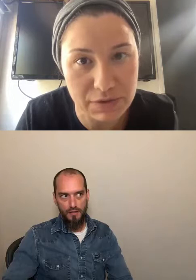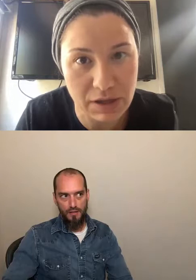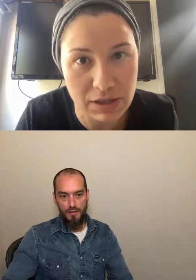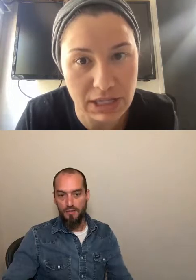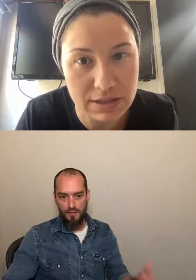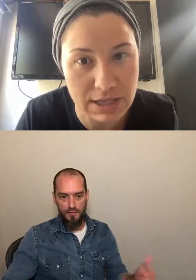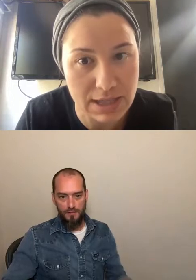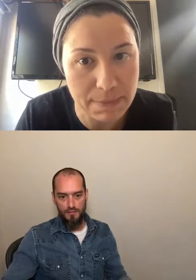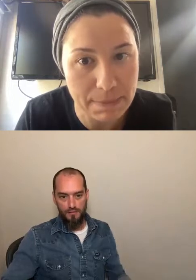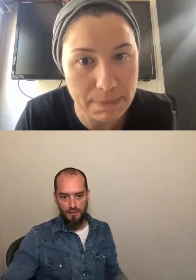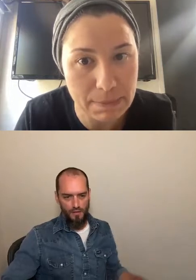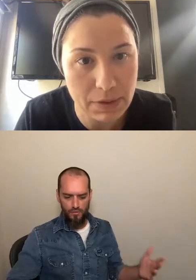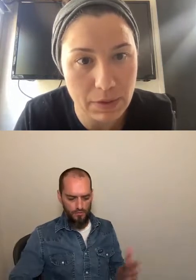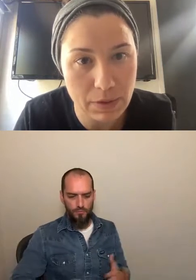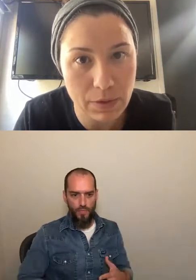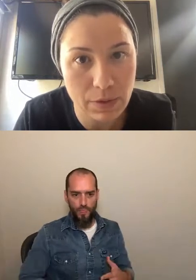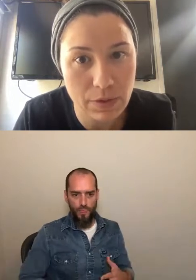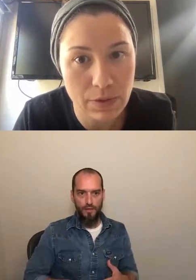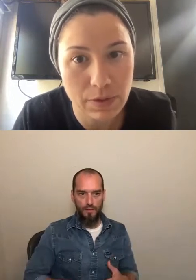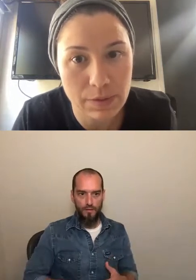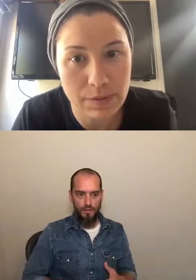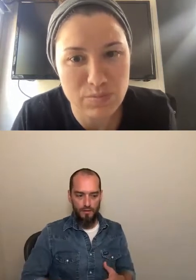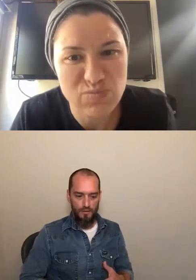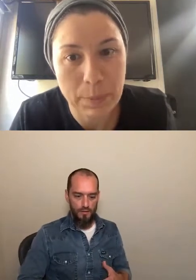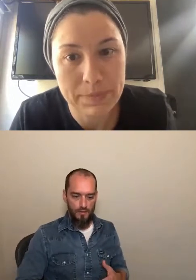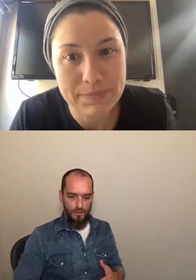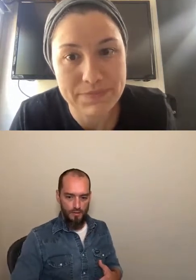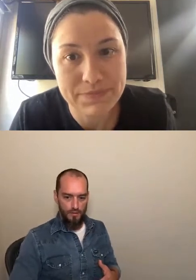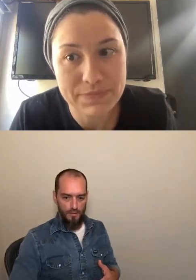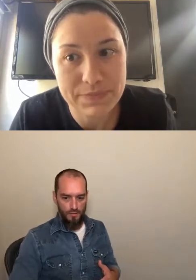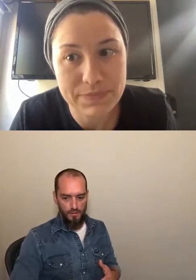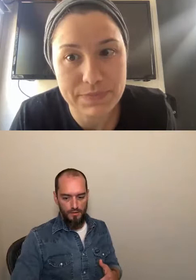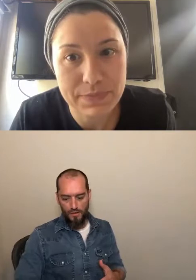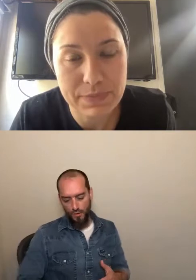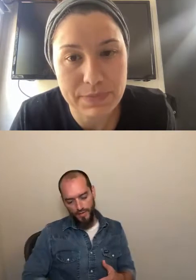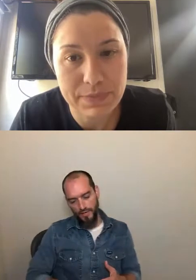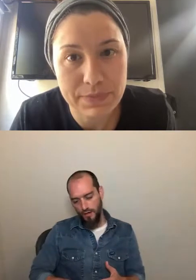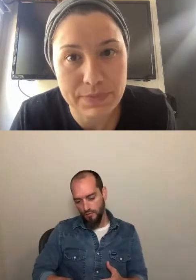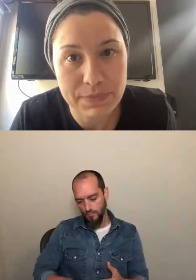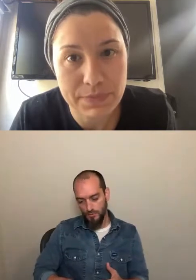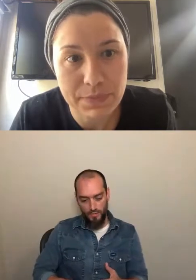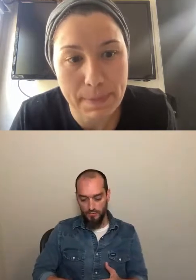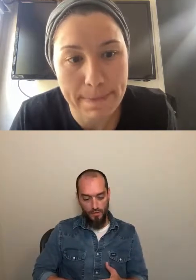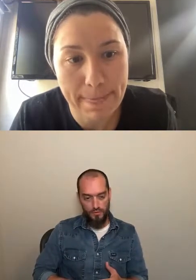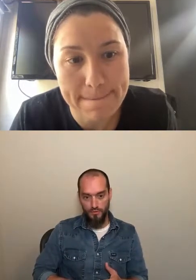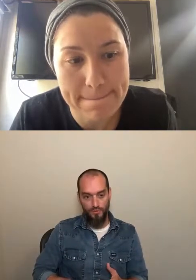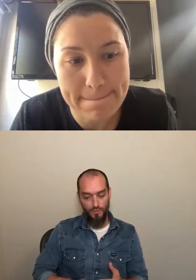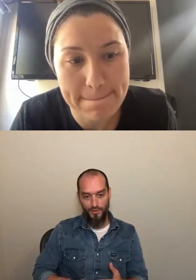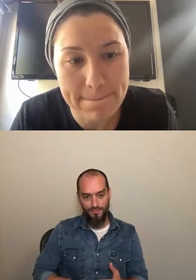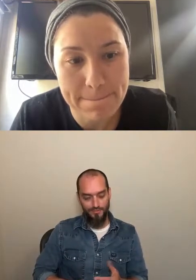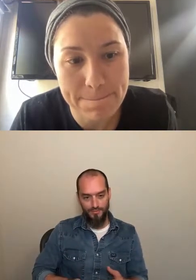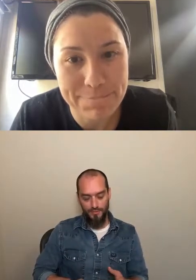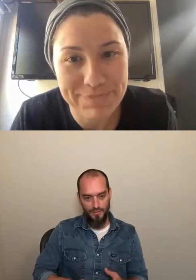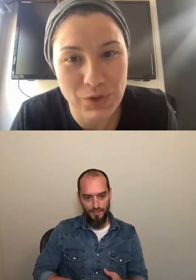if Keely says Emily, that? Emily did send a bio, but we usually edit that in later. Okay. Yeah, y'all can say whatever you